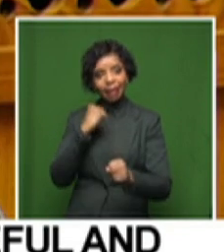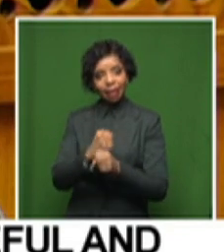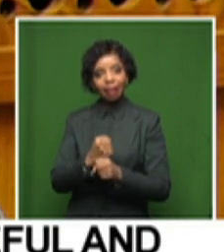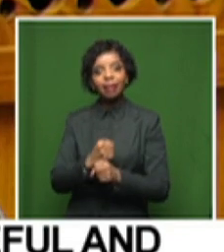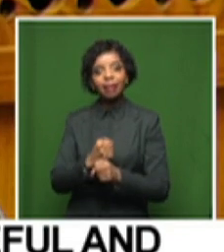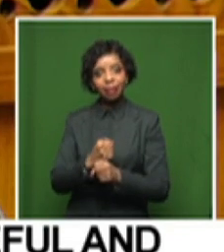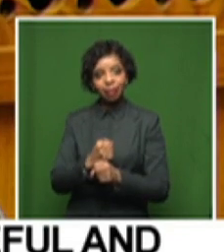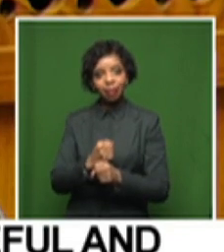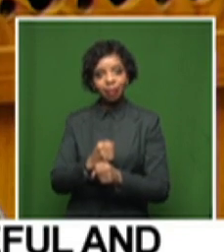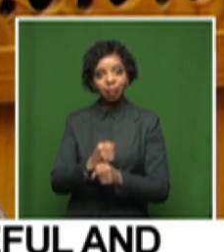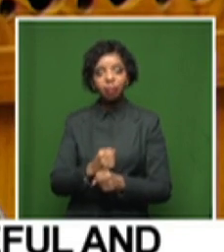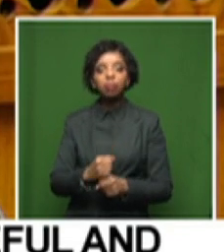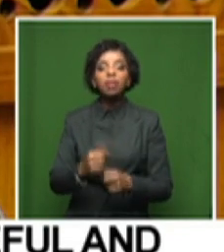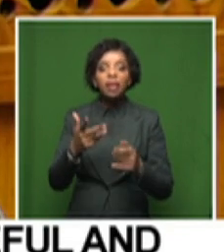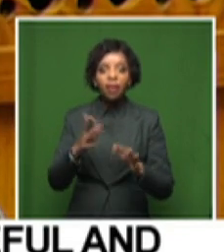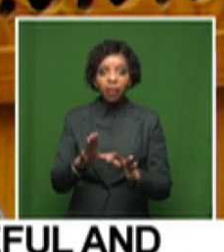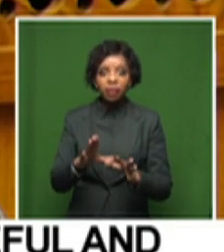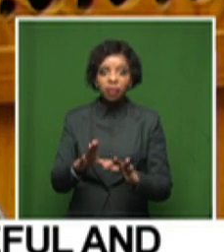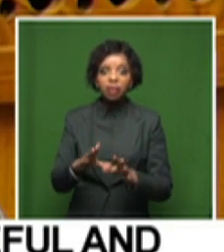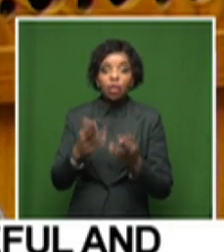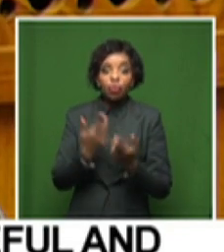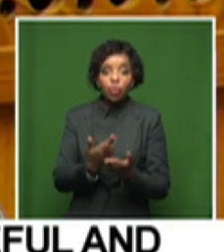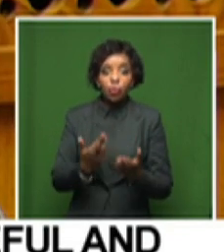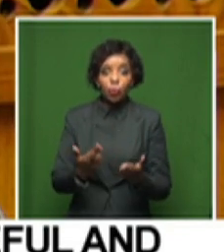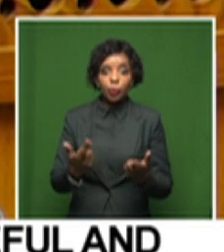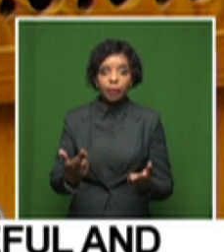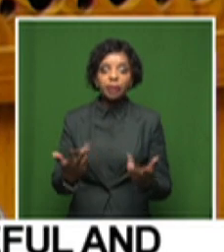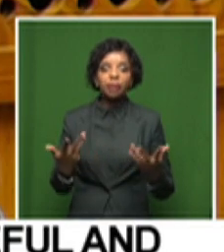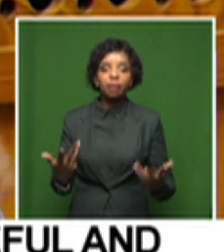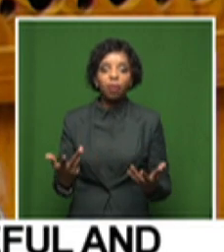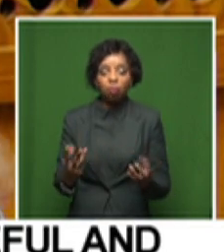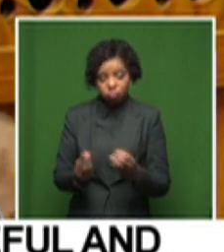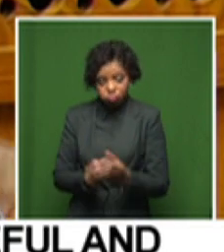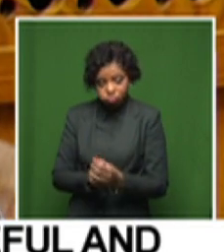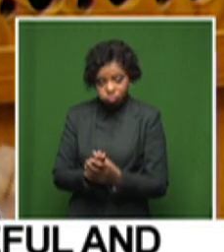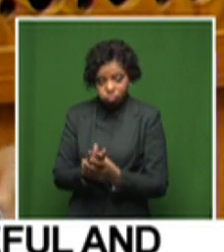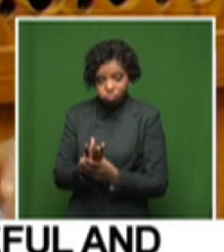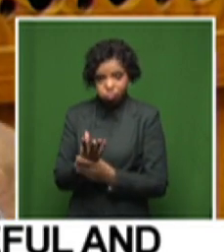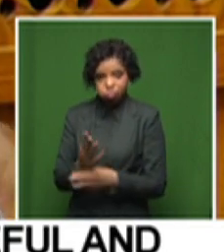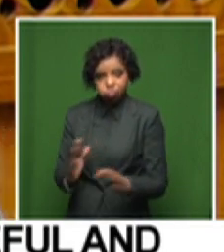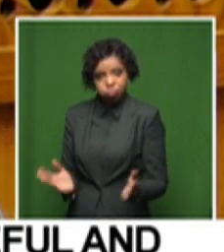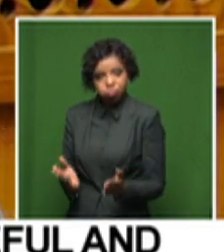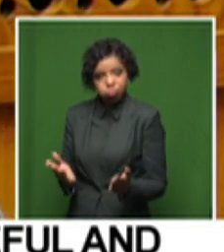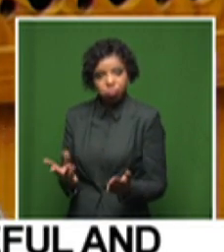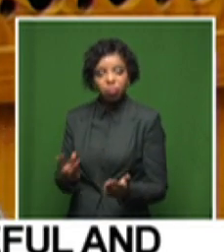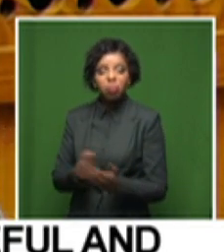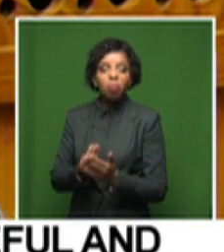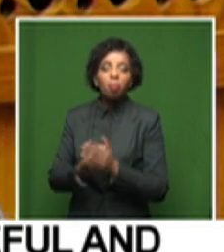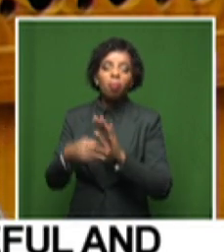for the economic reconstruction and recovery program. Now, of course,